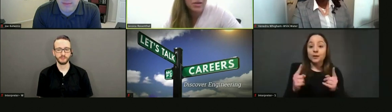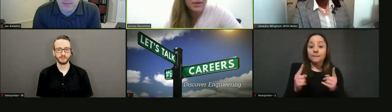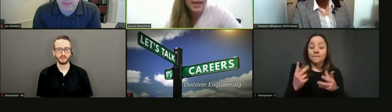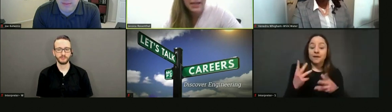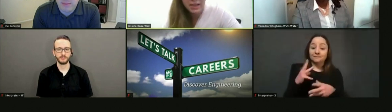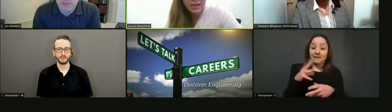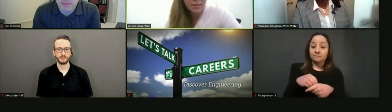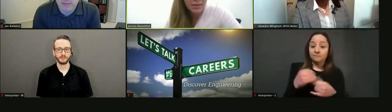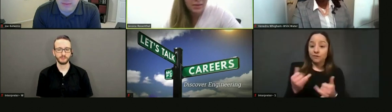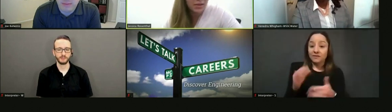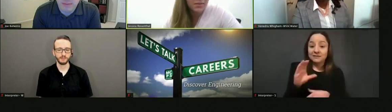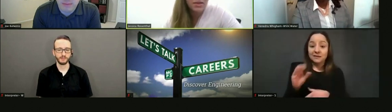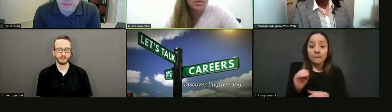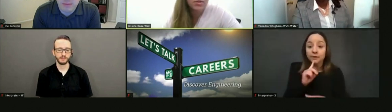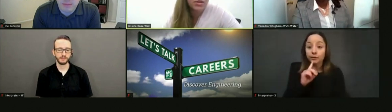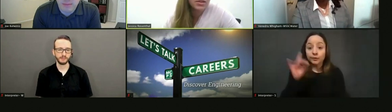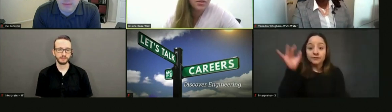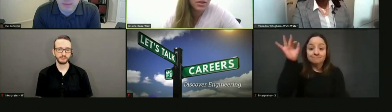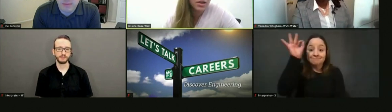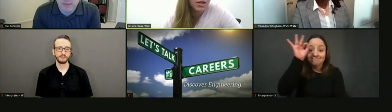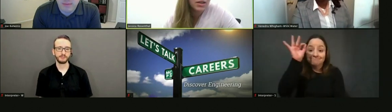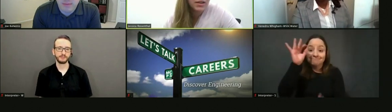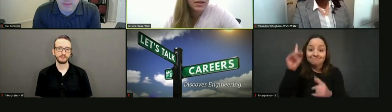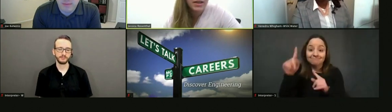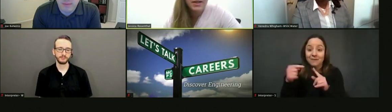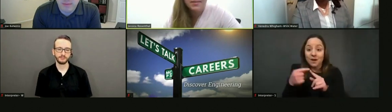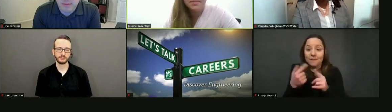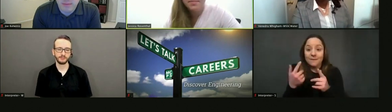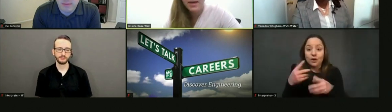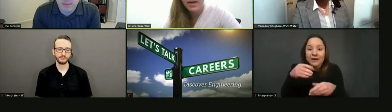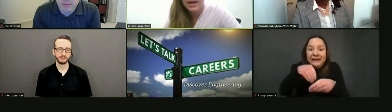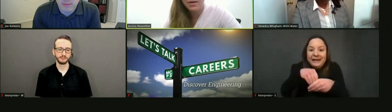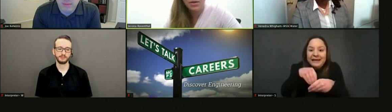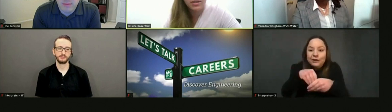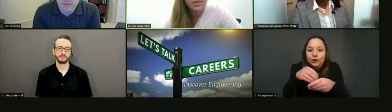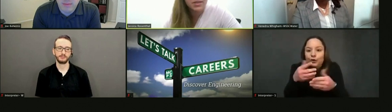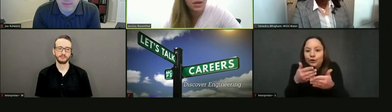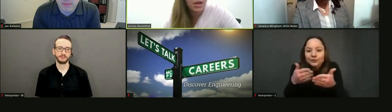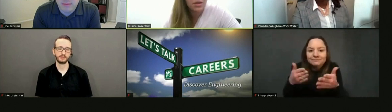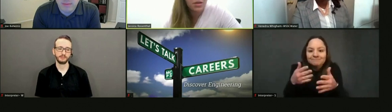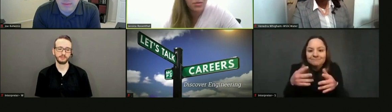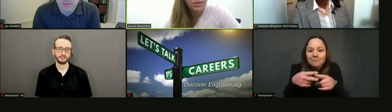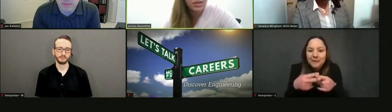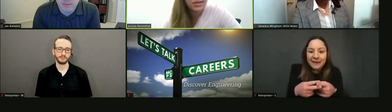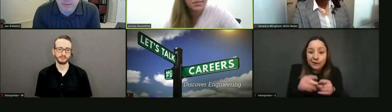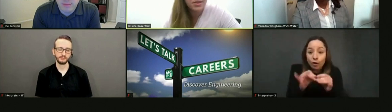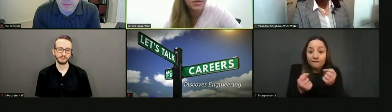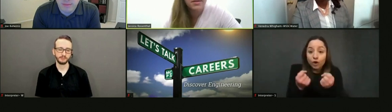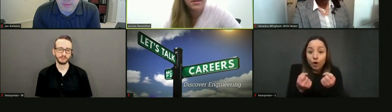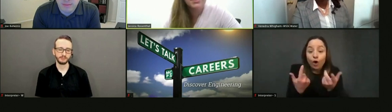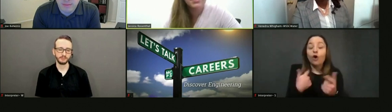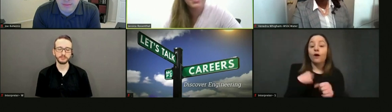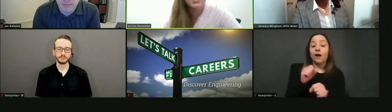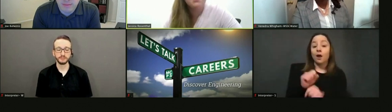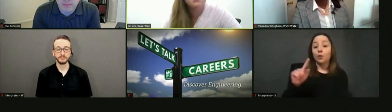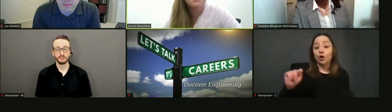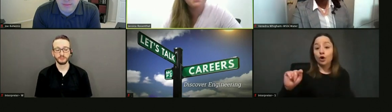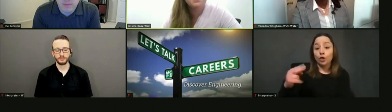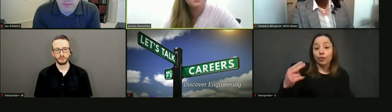company and really not knowing anything about the inner workings of the car. I work specifically on the thermal system. So